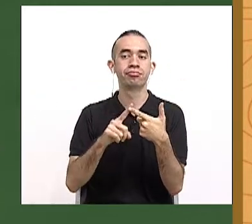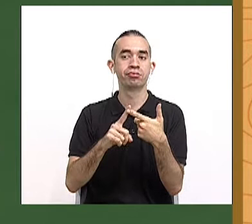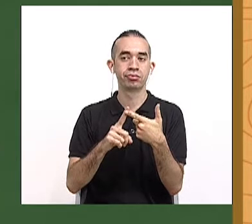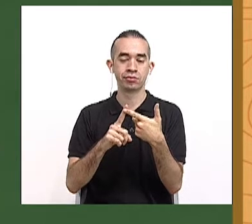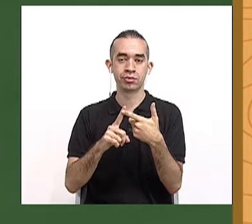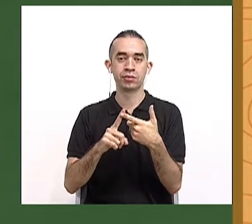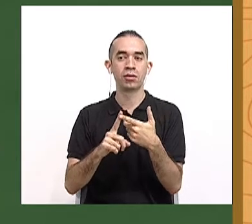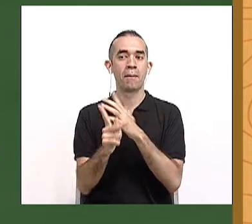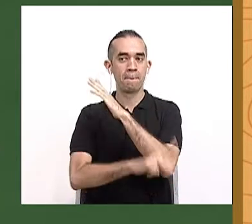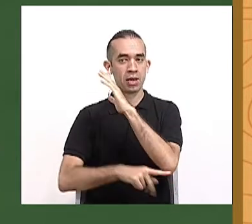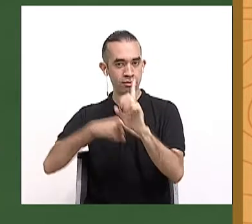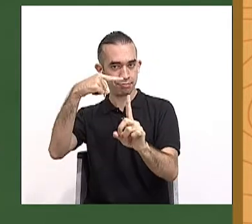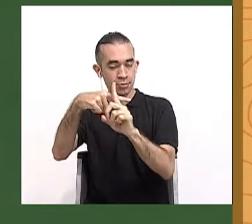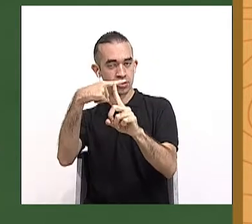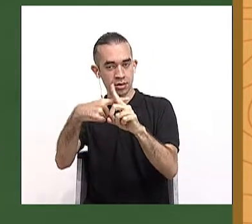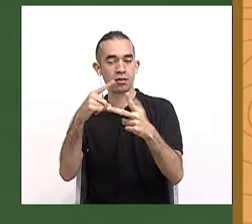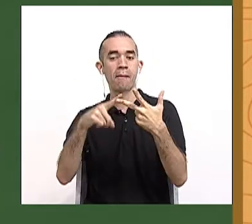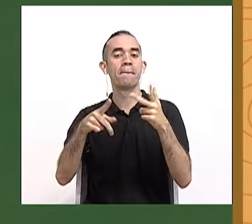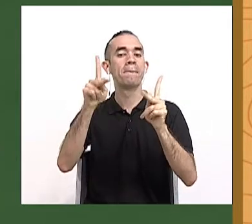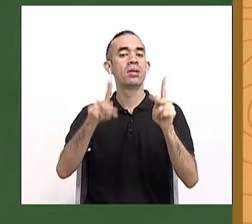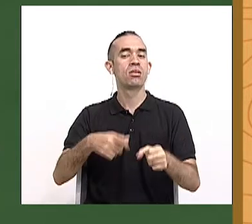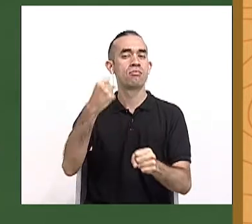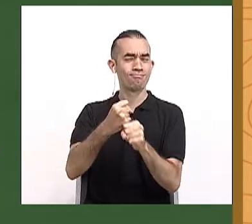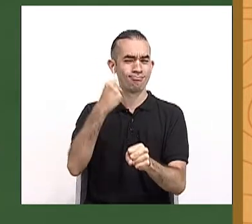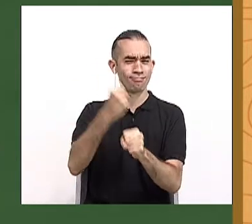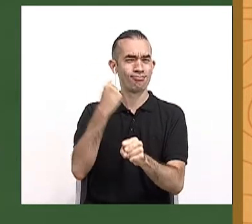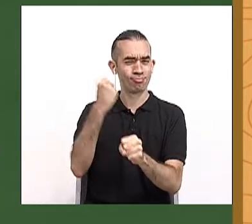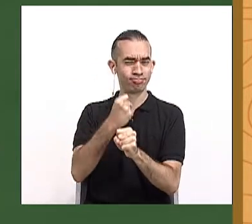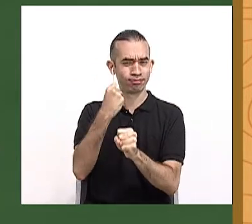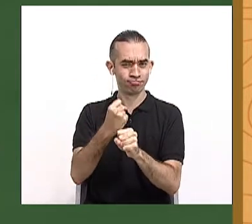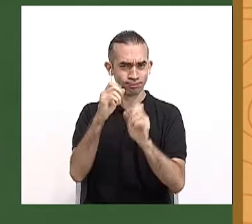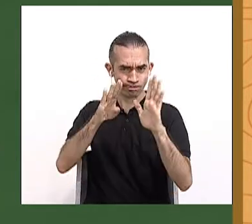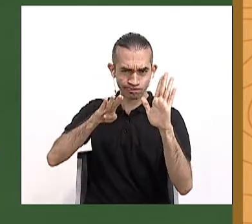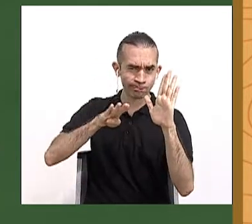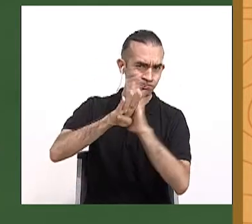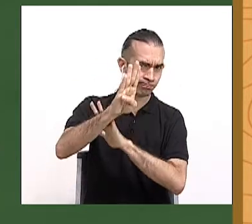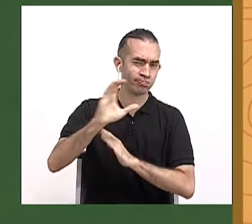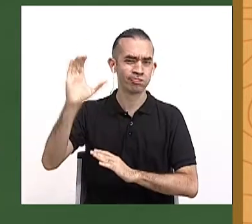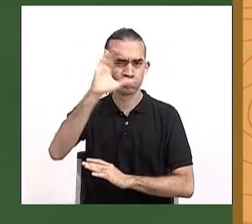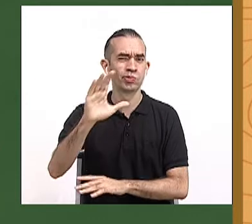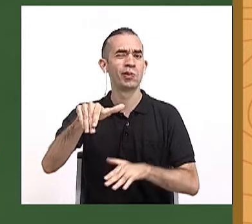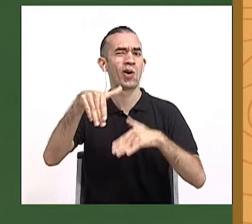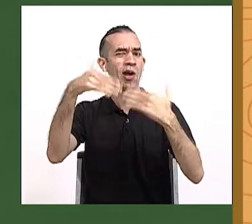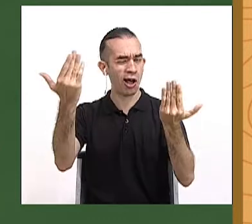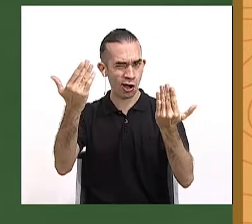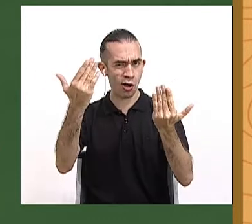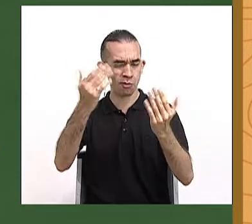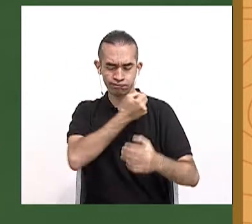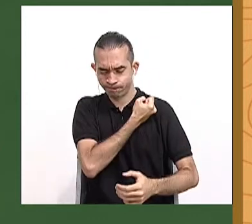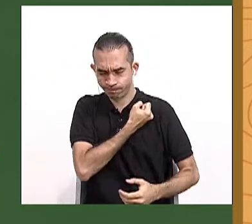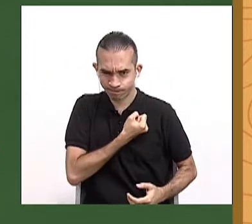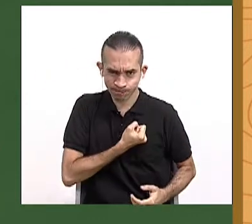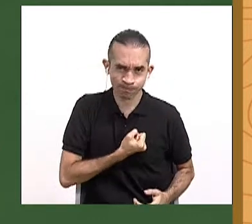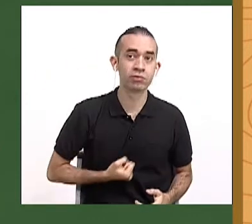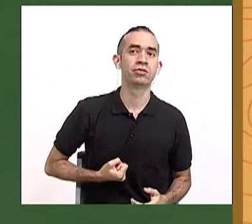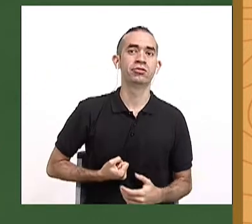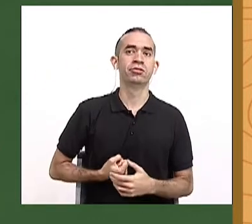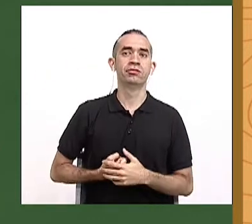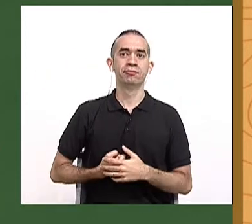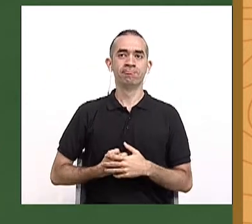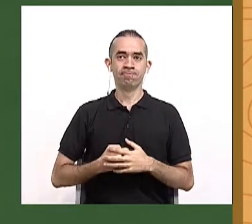optimistic country, of people that worked hard to progress and found a way to bring beauty to their sacrifices.